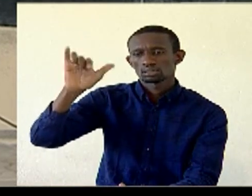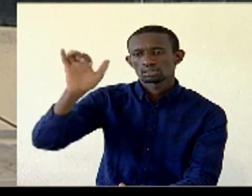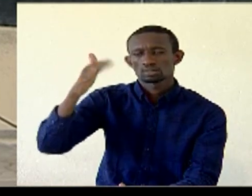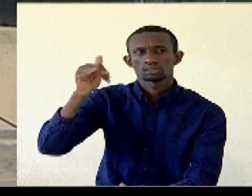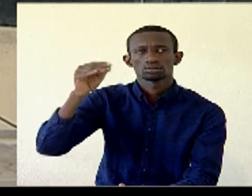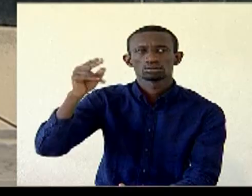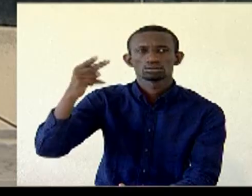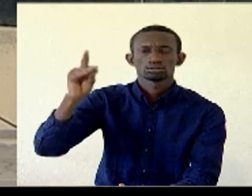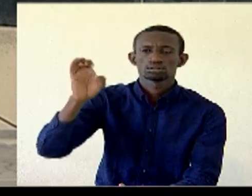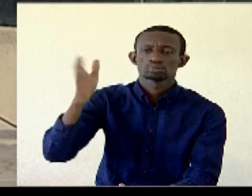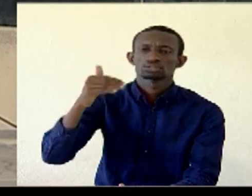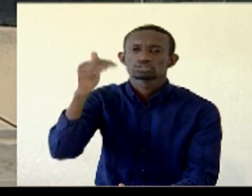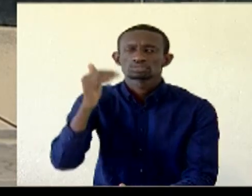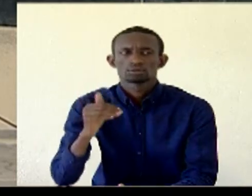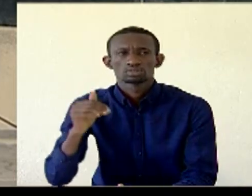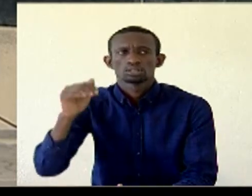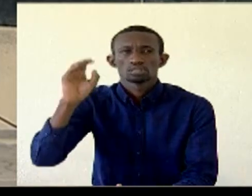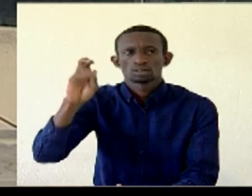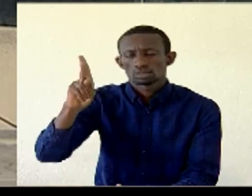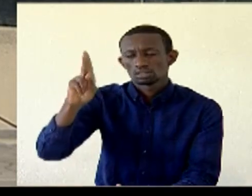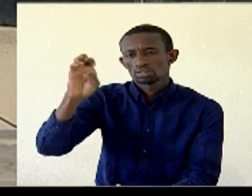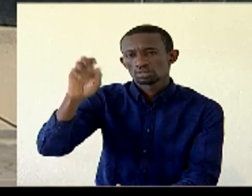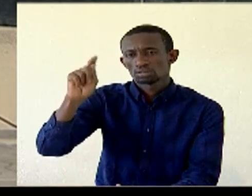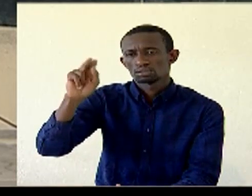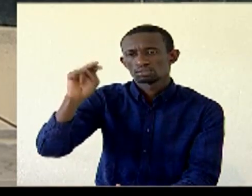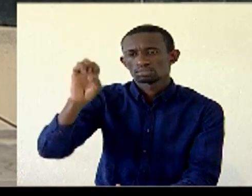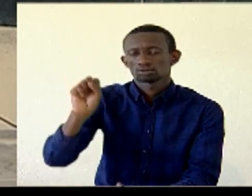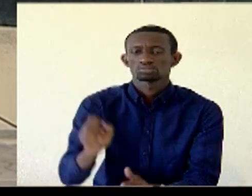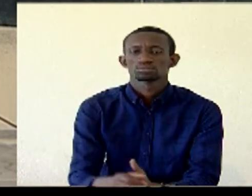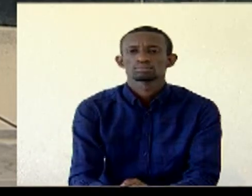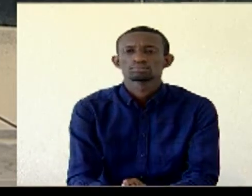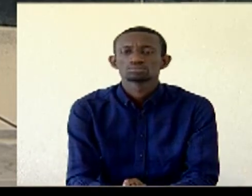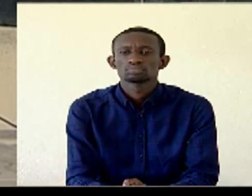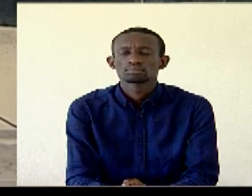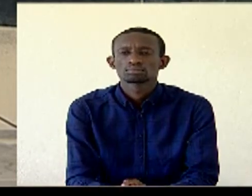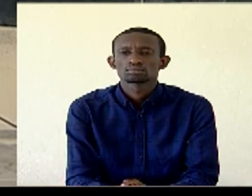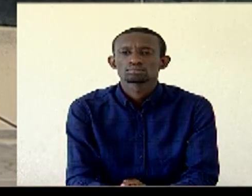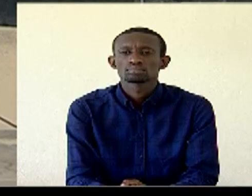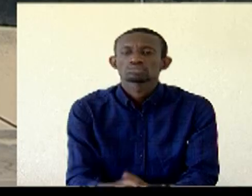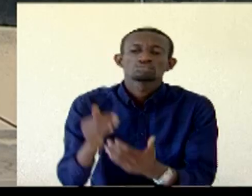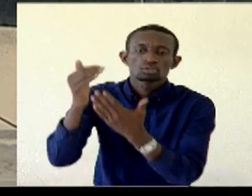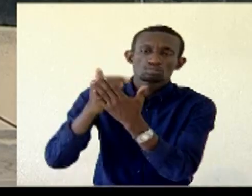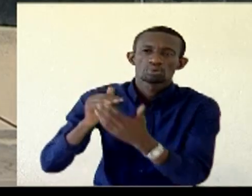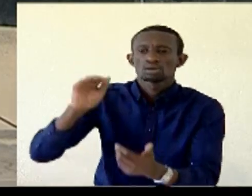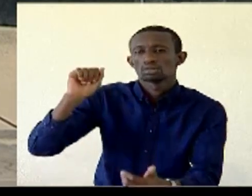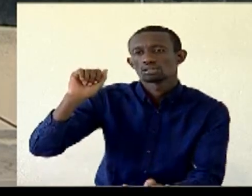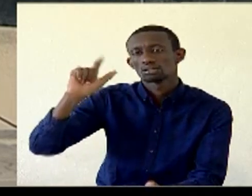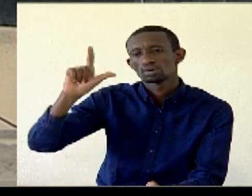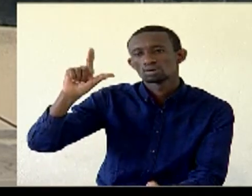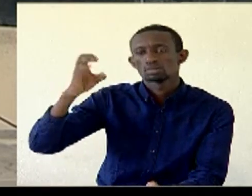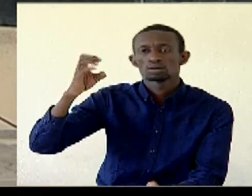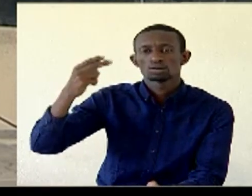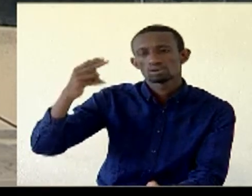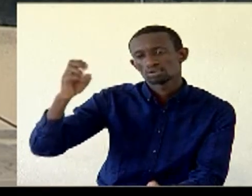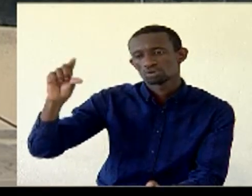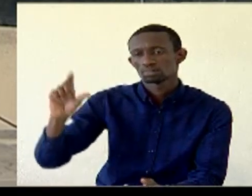Aldehydes, you have ketones. From ketones, you go to alcohols. And then as you